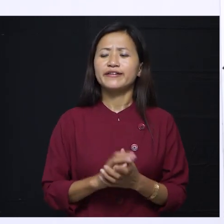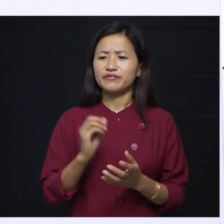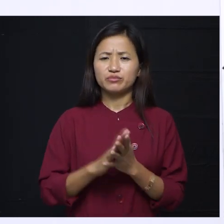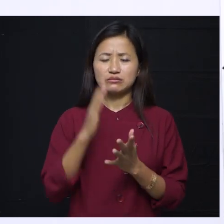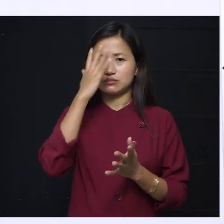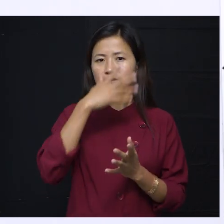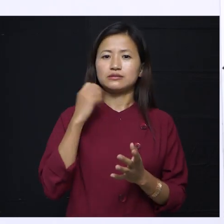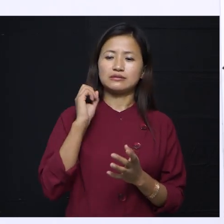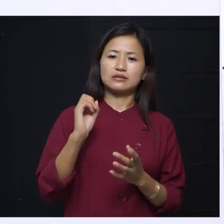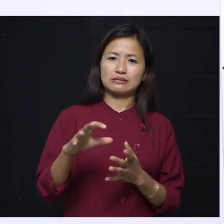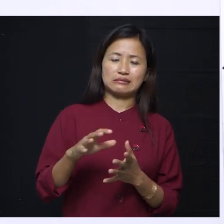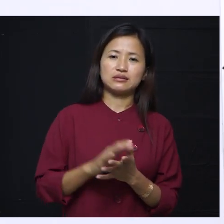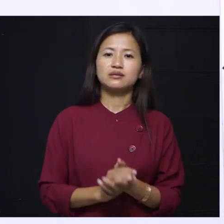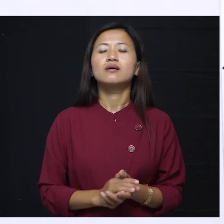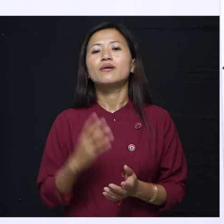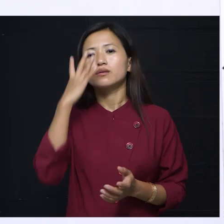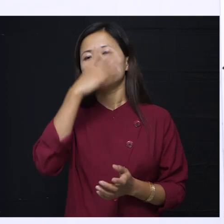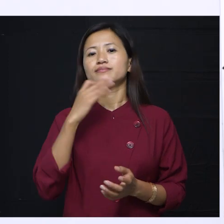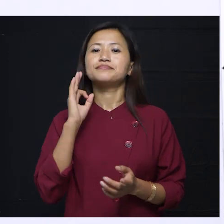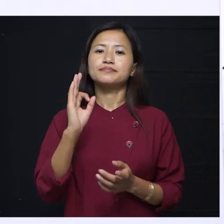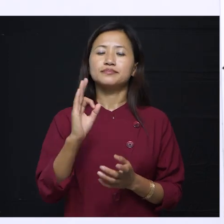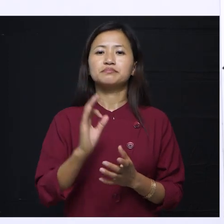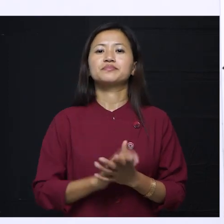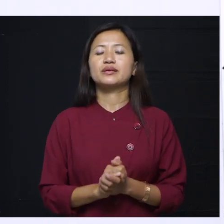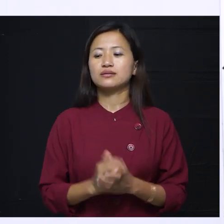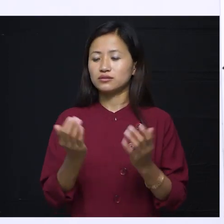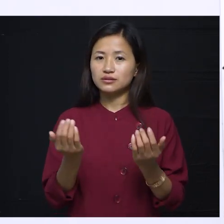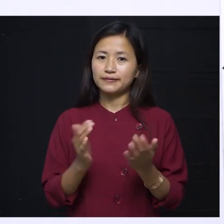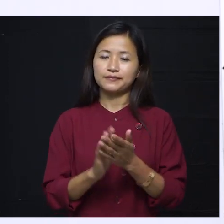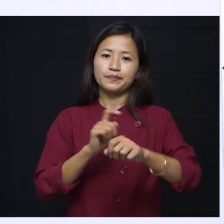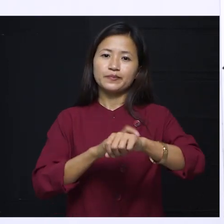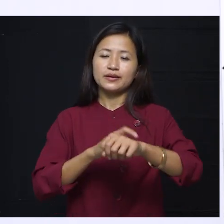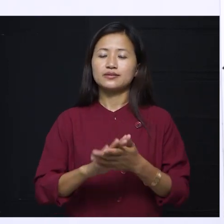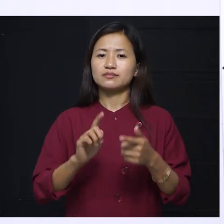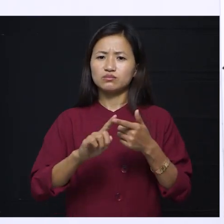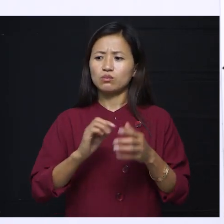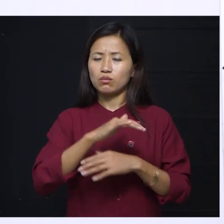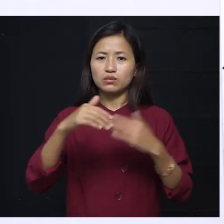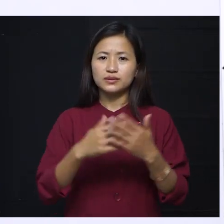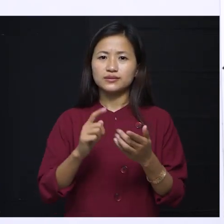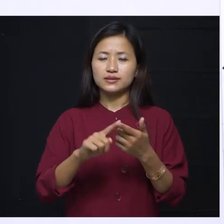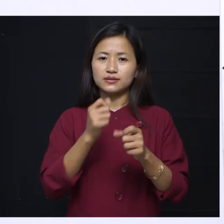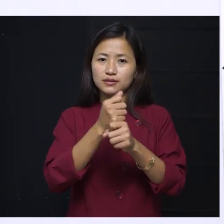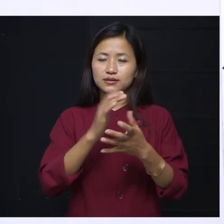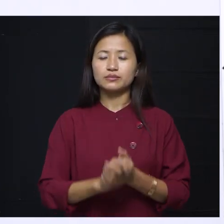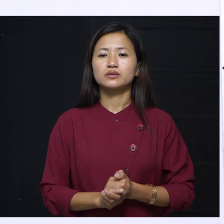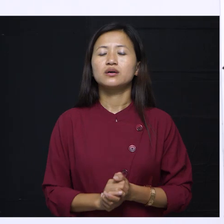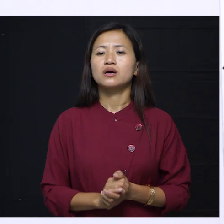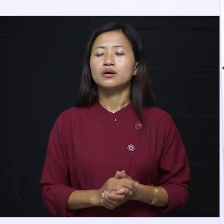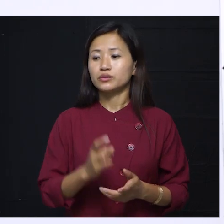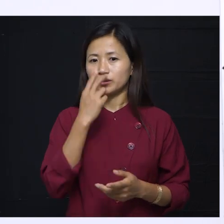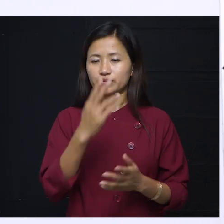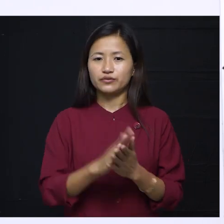ugly, beautiful, and so on. In order to save time, I would not be giving all that examples. You can refer your text there. Then